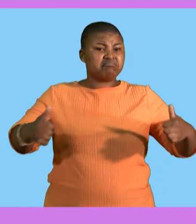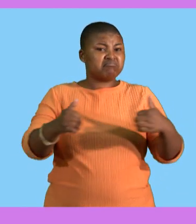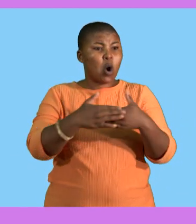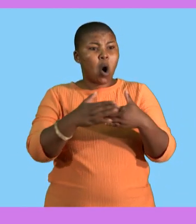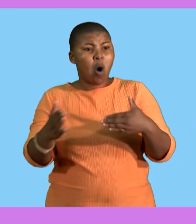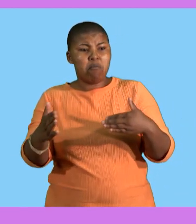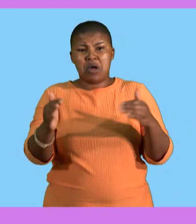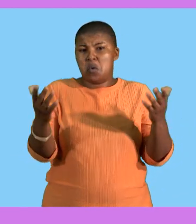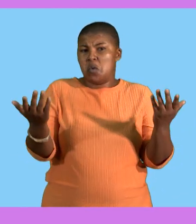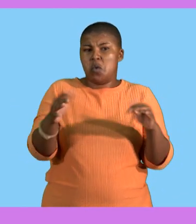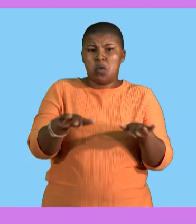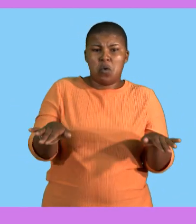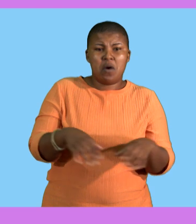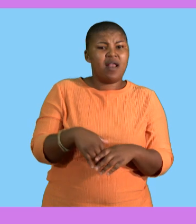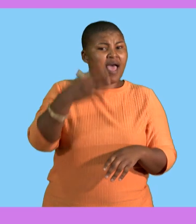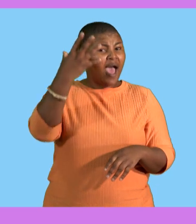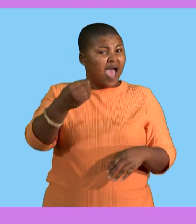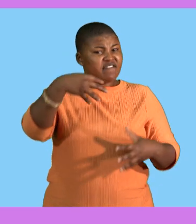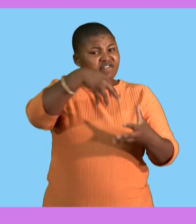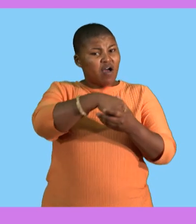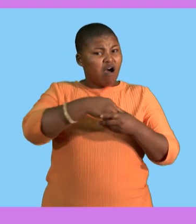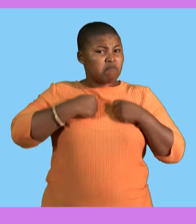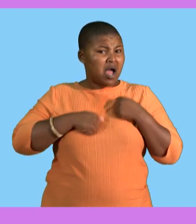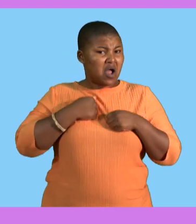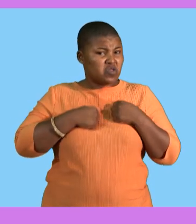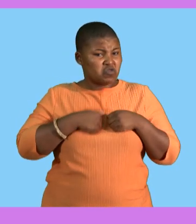and also is there an ensuite bathroom.